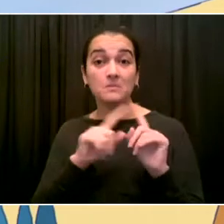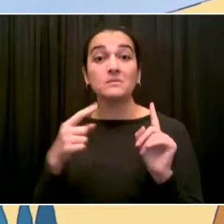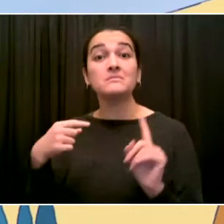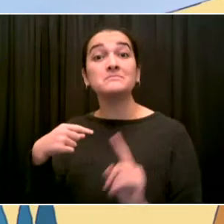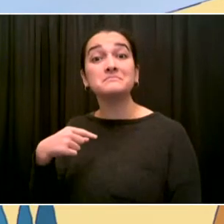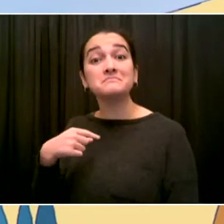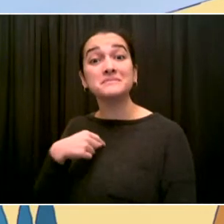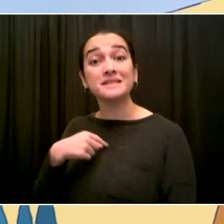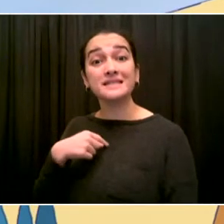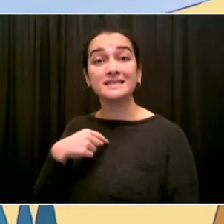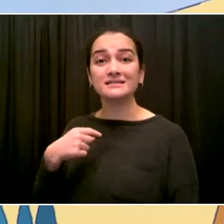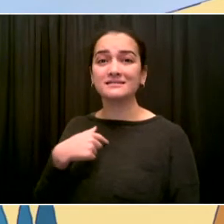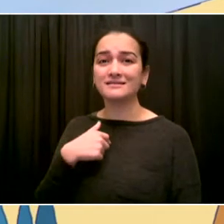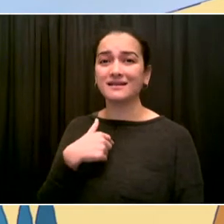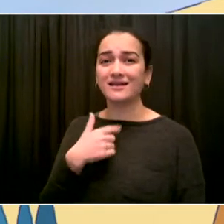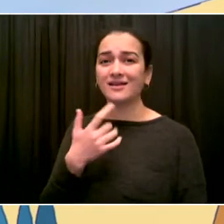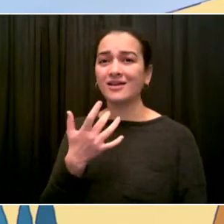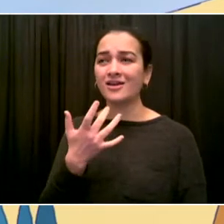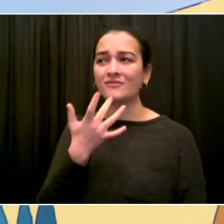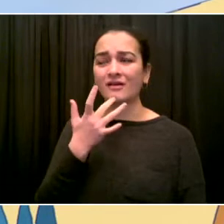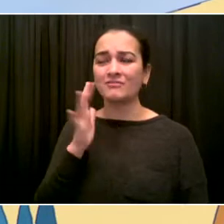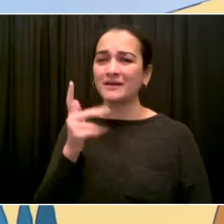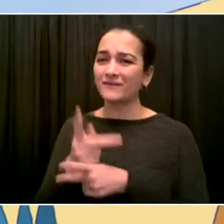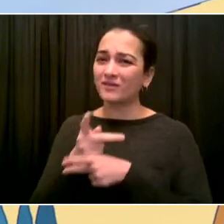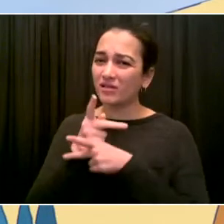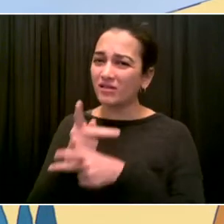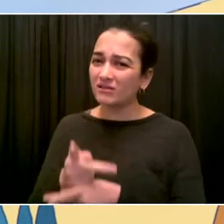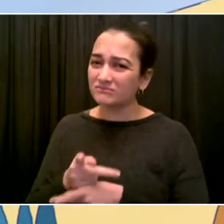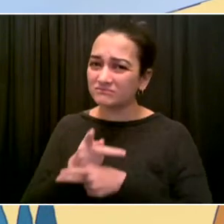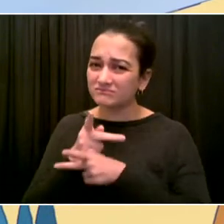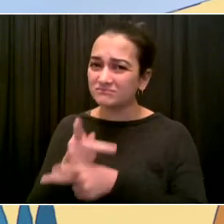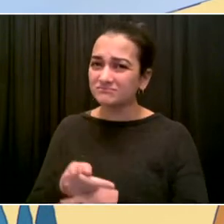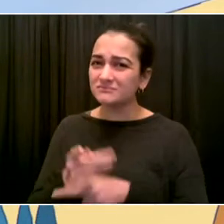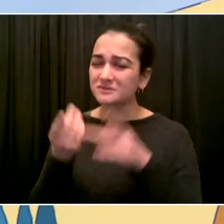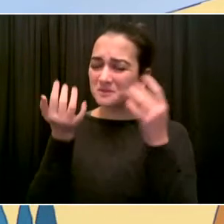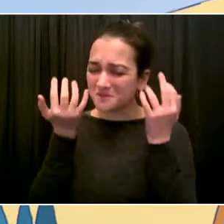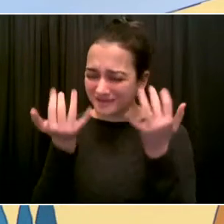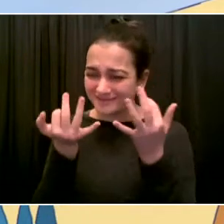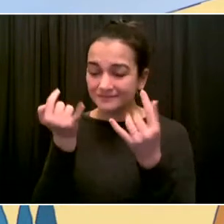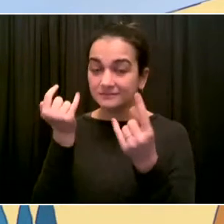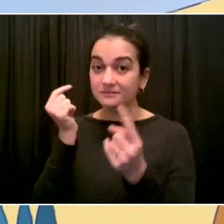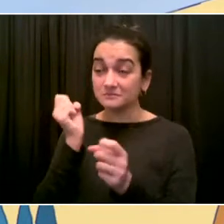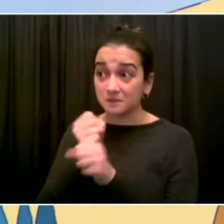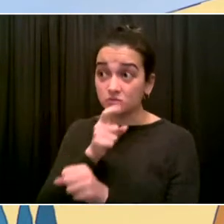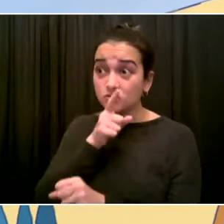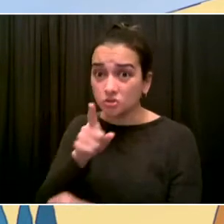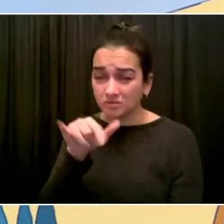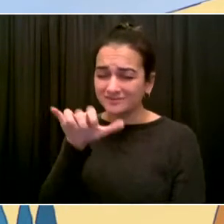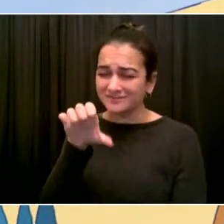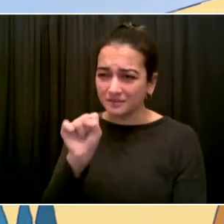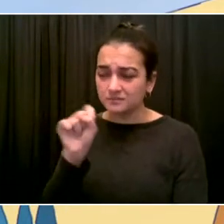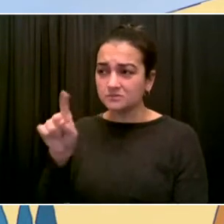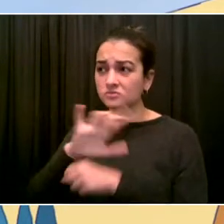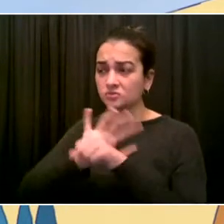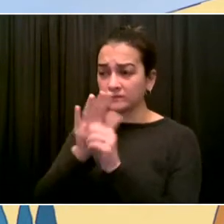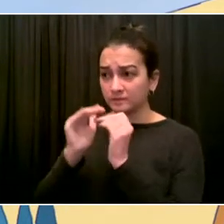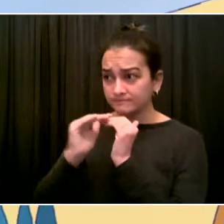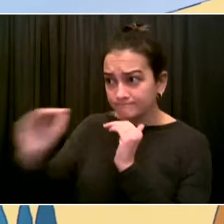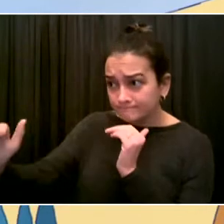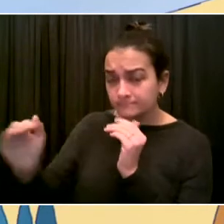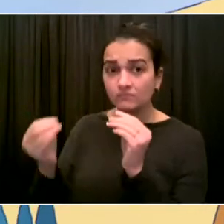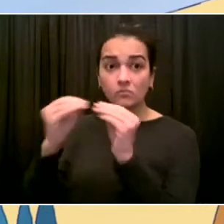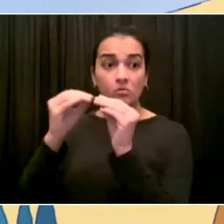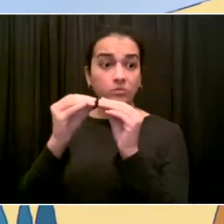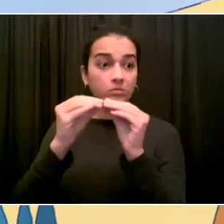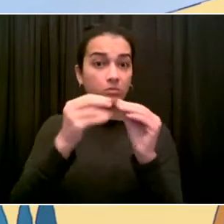vaccination. And we believe people are hearing the call to get vaccinated. Young people getting vaccinated in high numbers. Folks are coming out for the